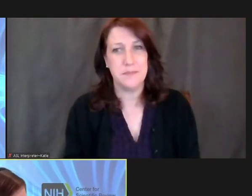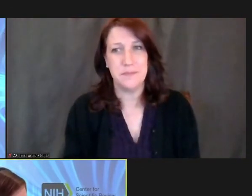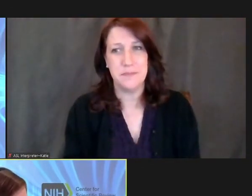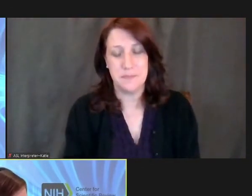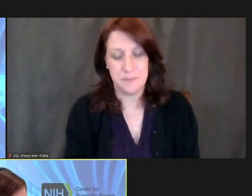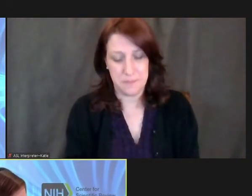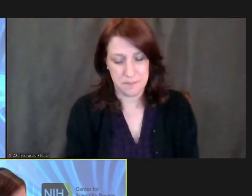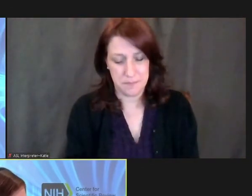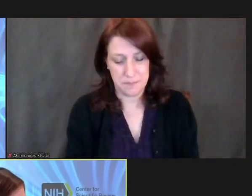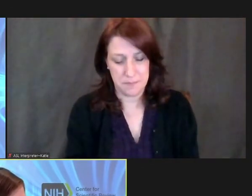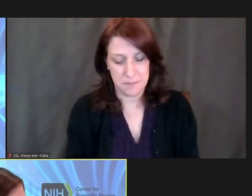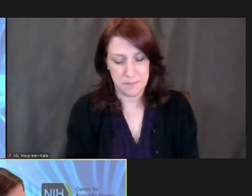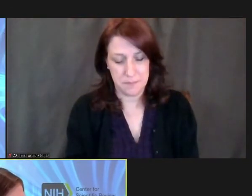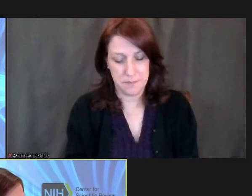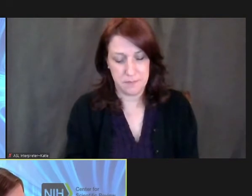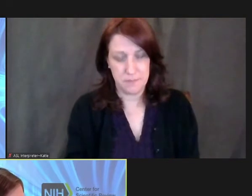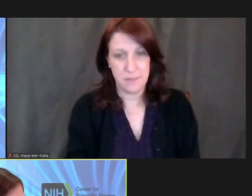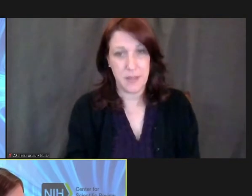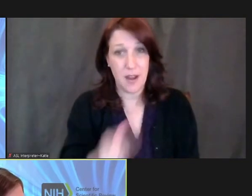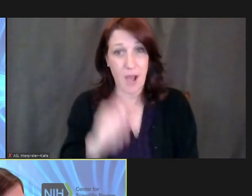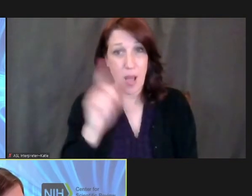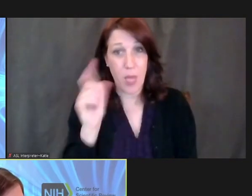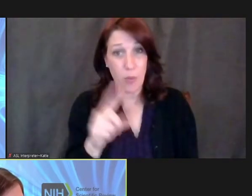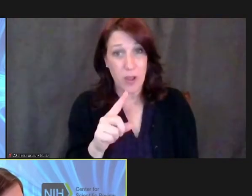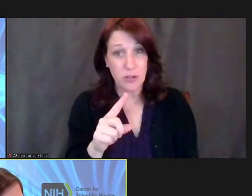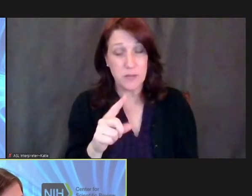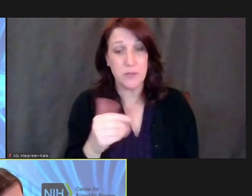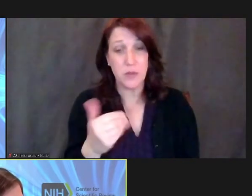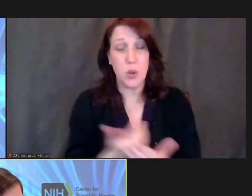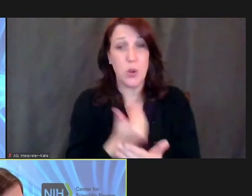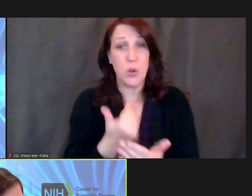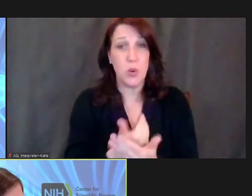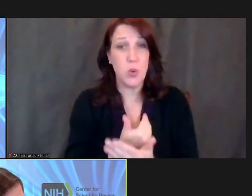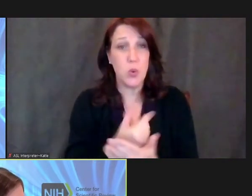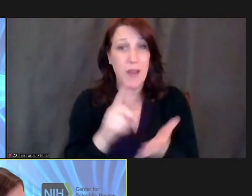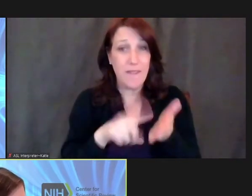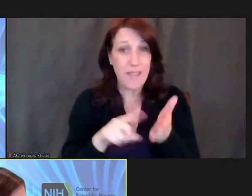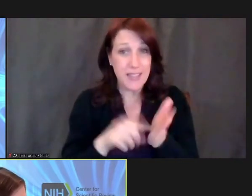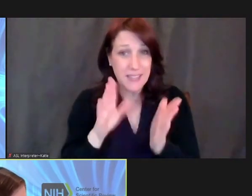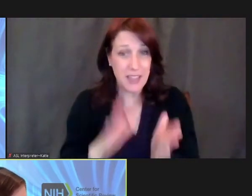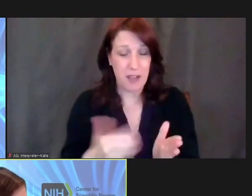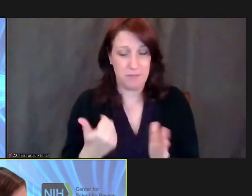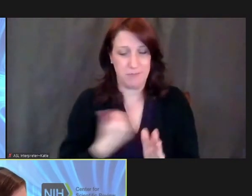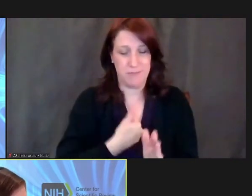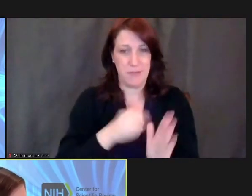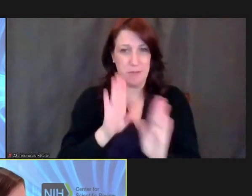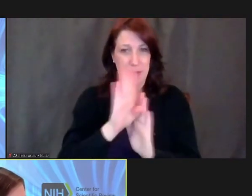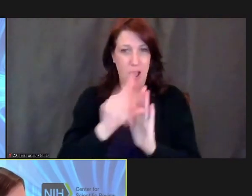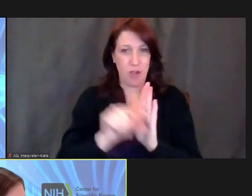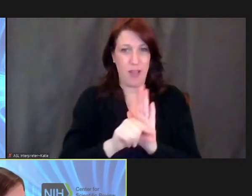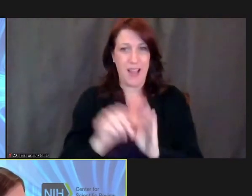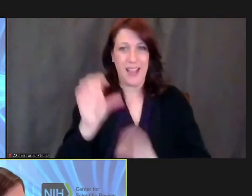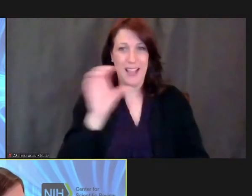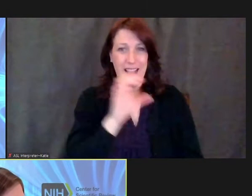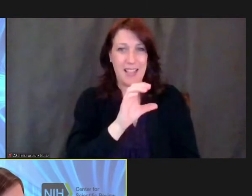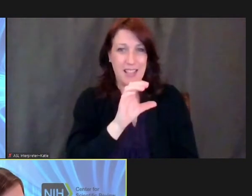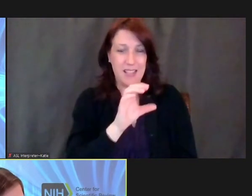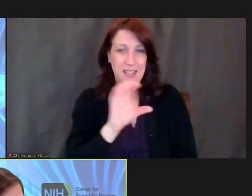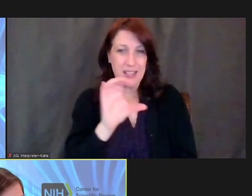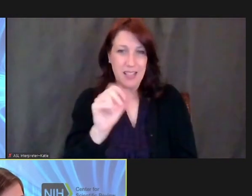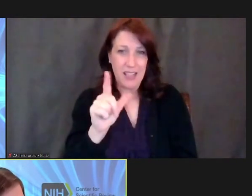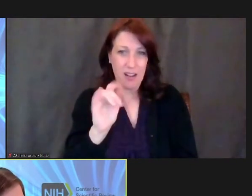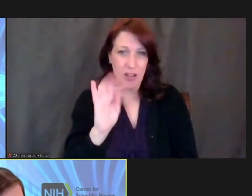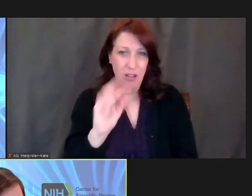And on to our next question. As a new investigator coming from a clinical background and not having many publications, what should I do to make